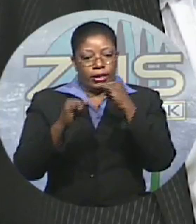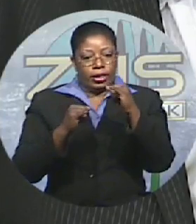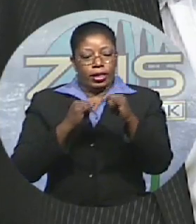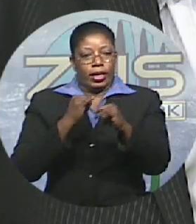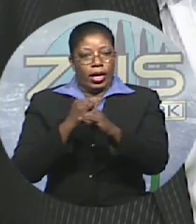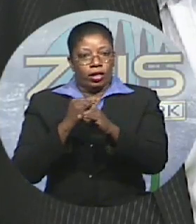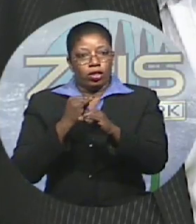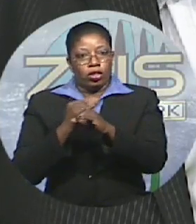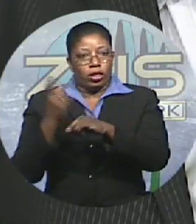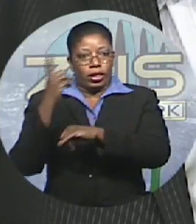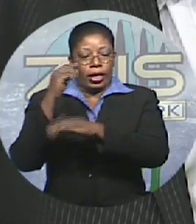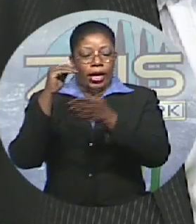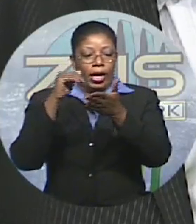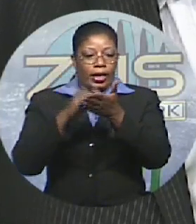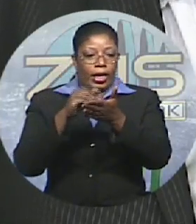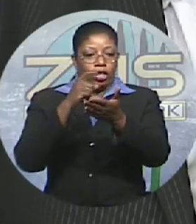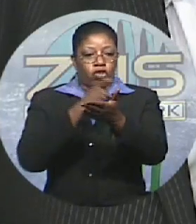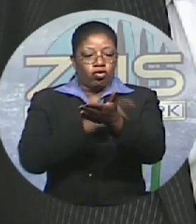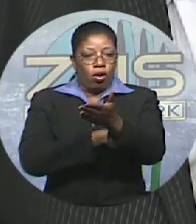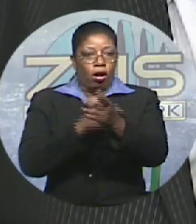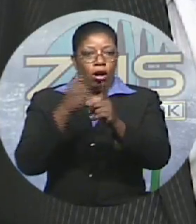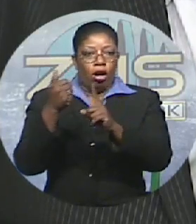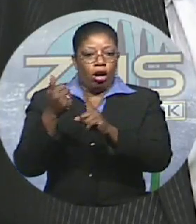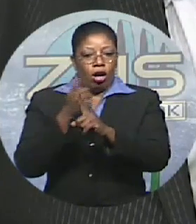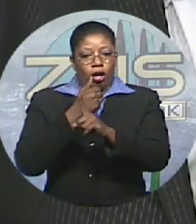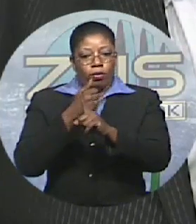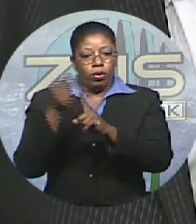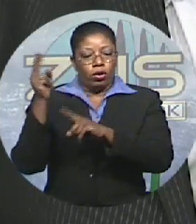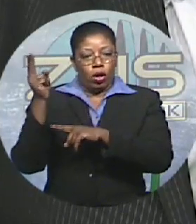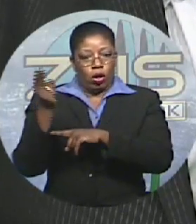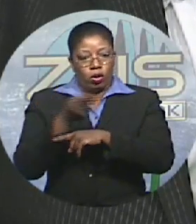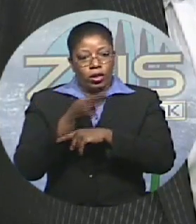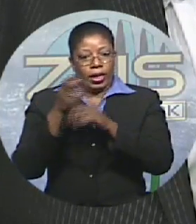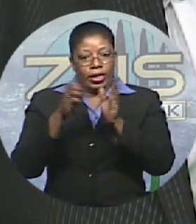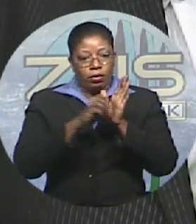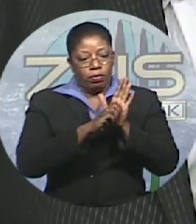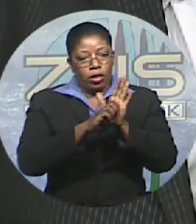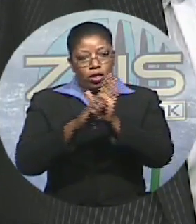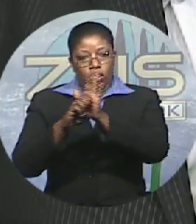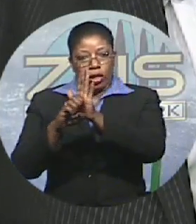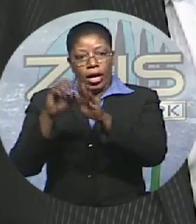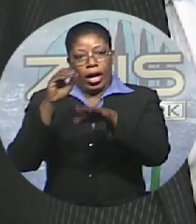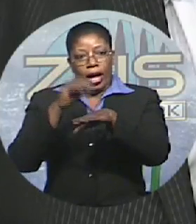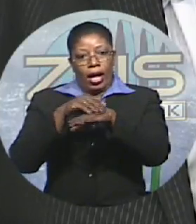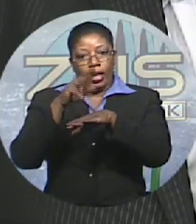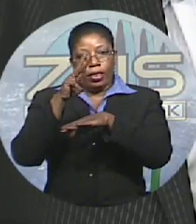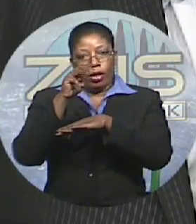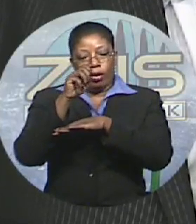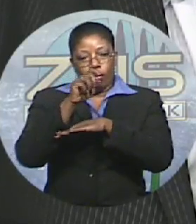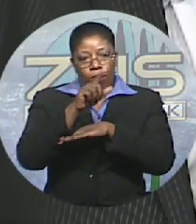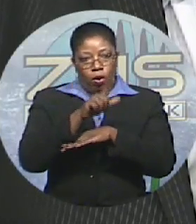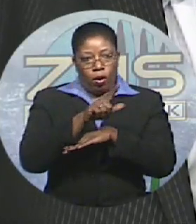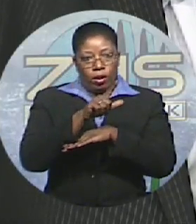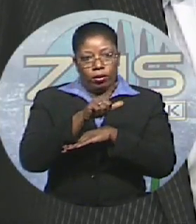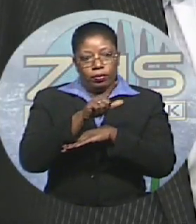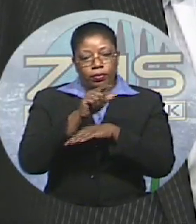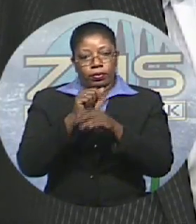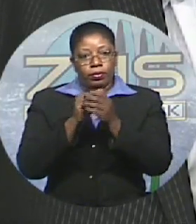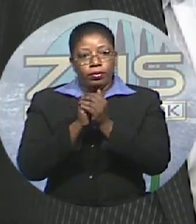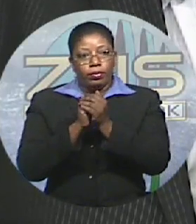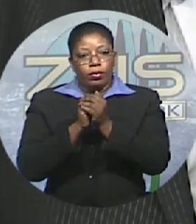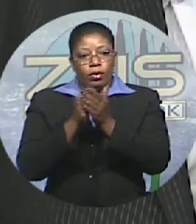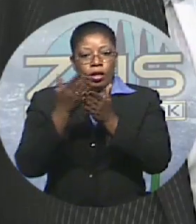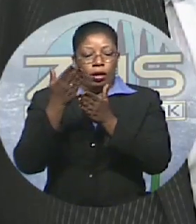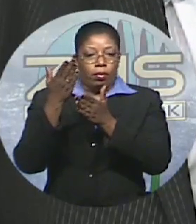Against Drug Abuse and Illicit Trafficking by hosting a special exhibition at the Mullet Marathon. Among those participating in the event was a former